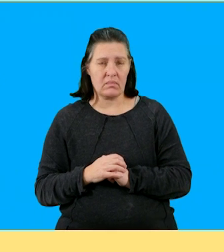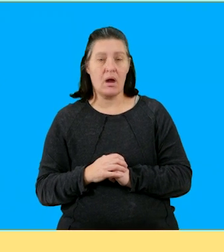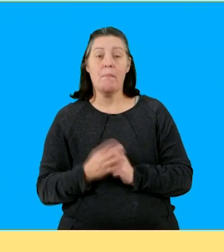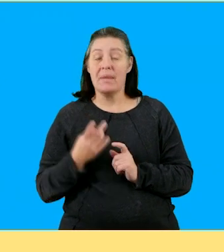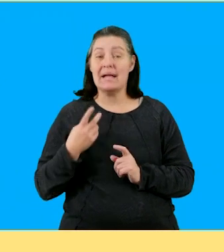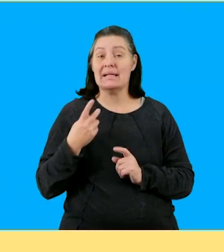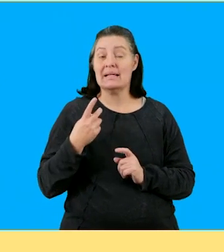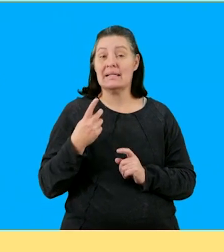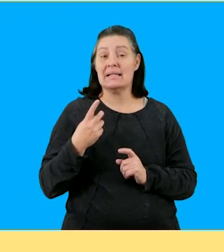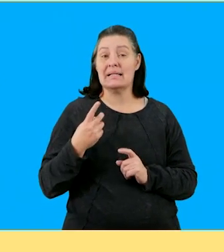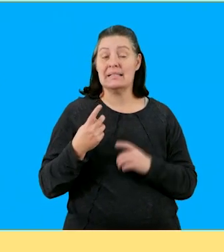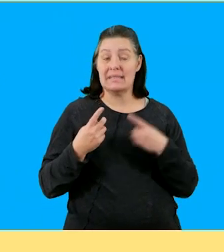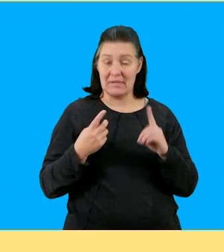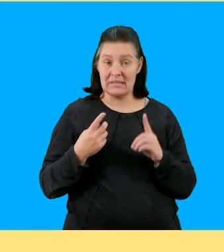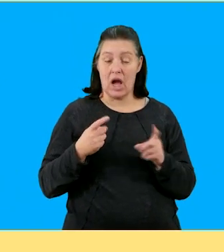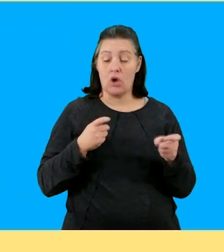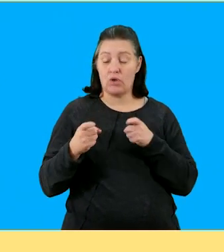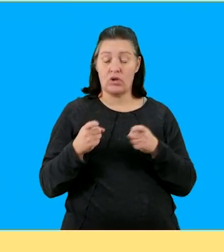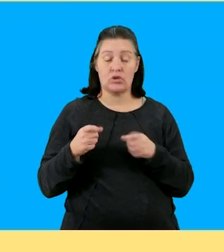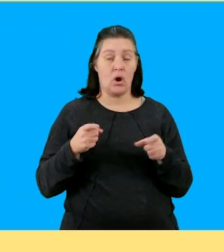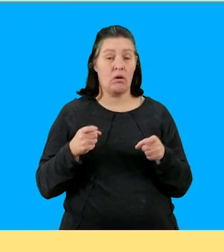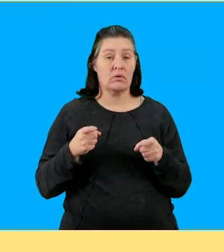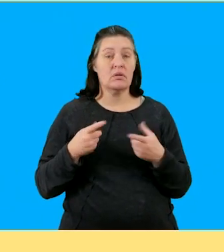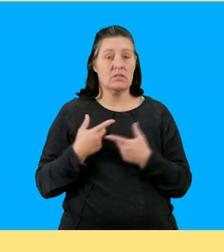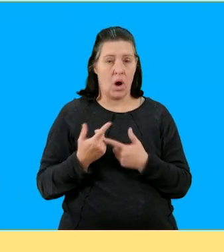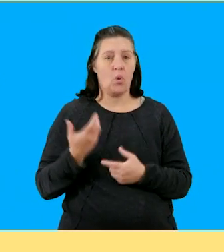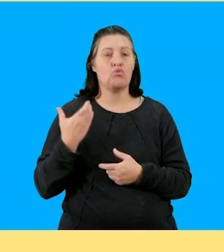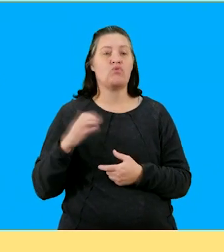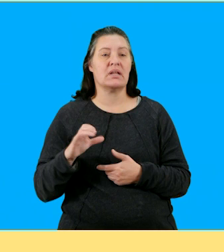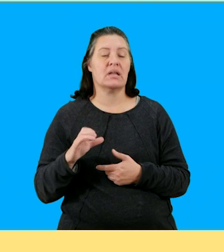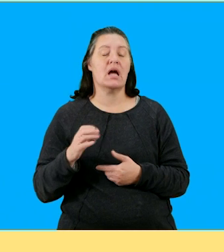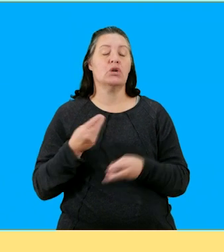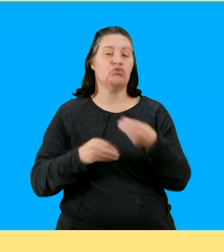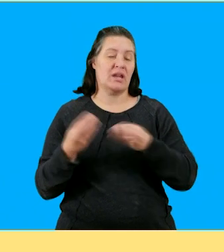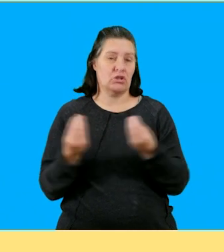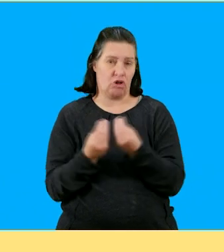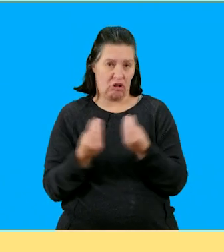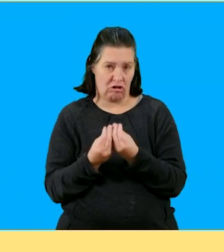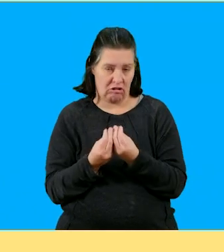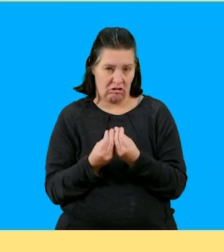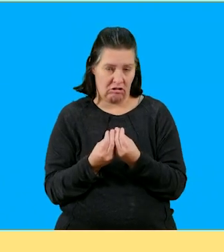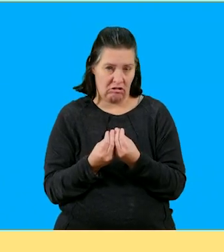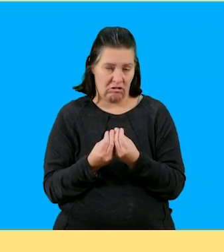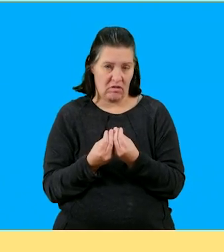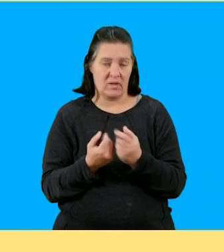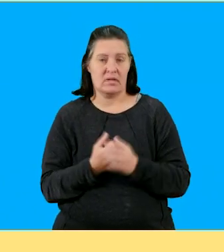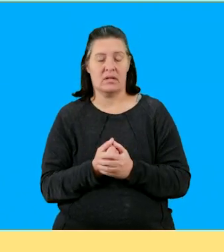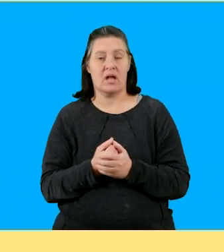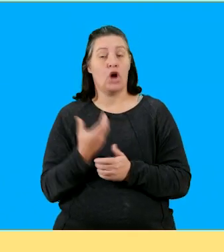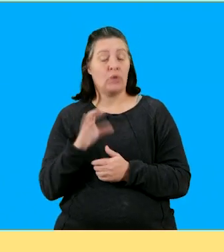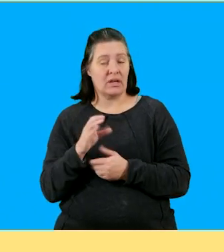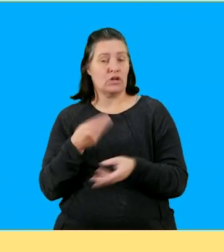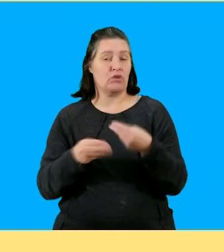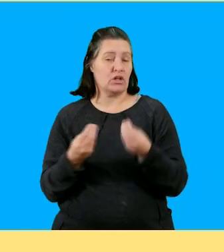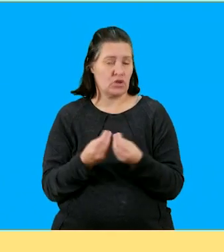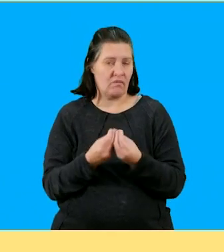have debited my creditors control, I now need to credit my trading stock. I'm crediting my trading stock